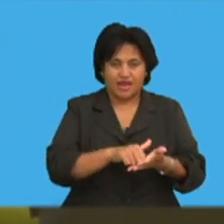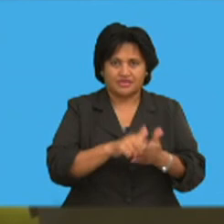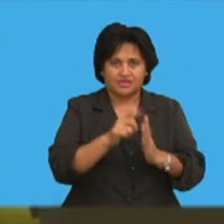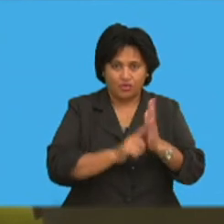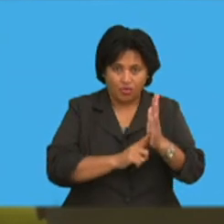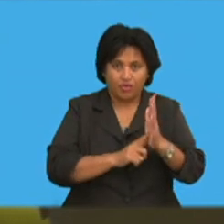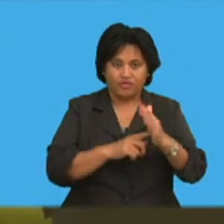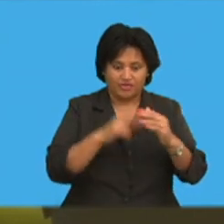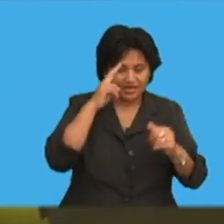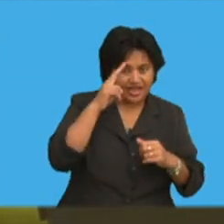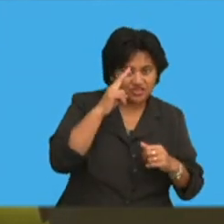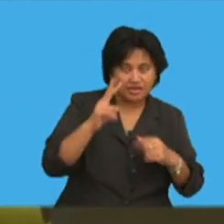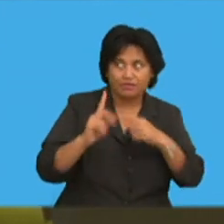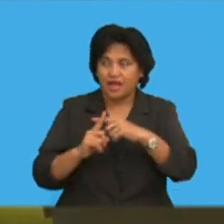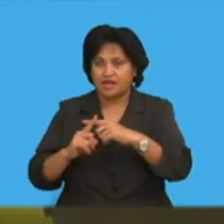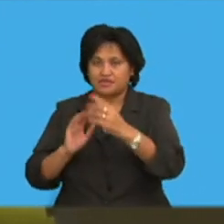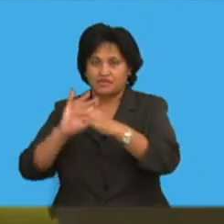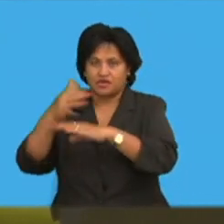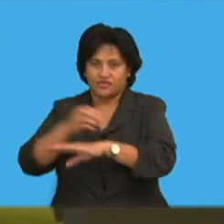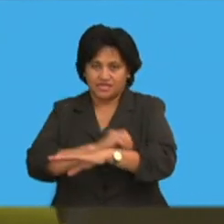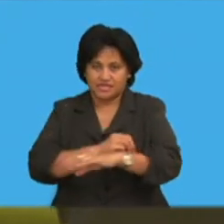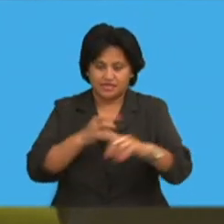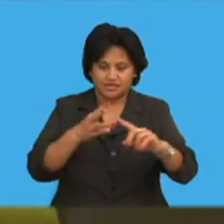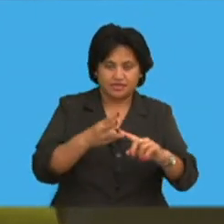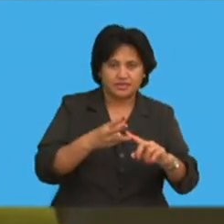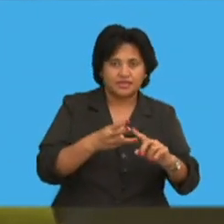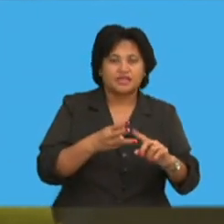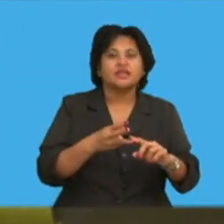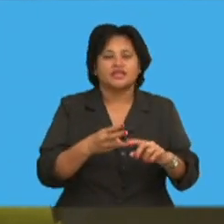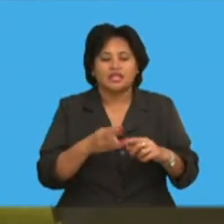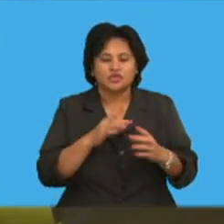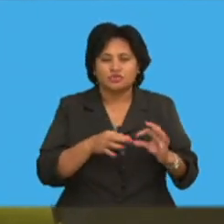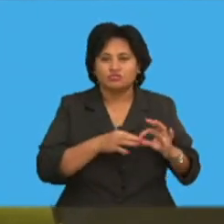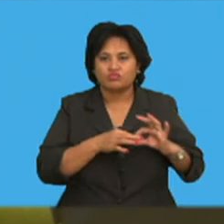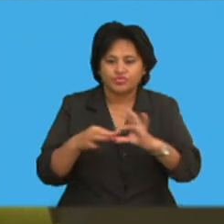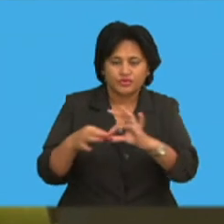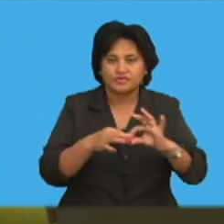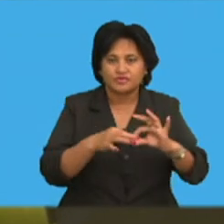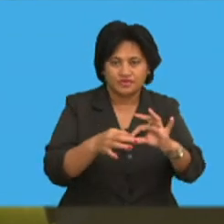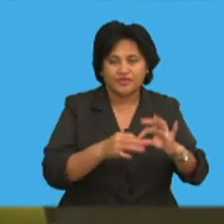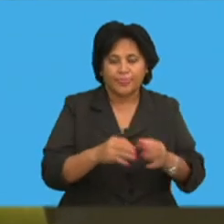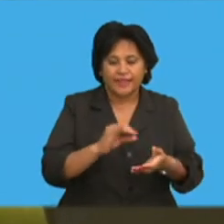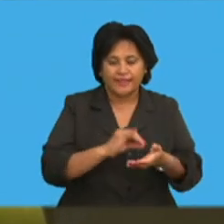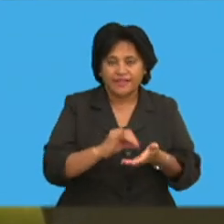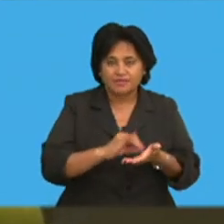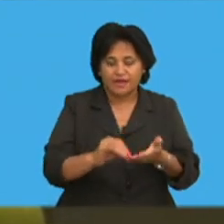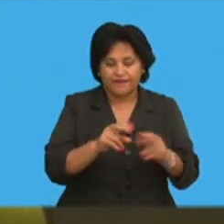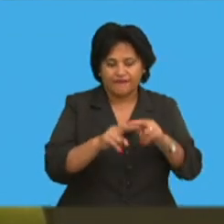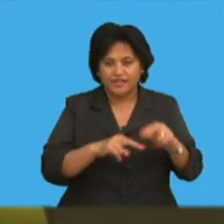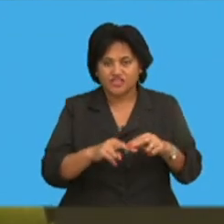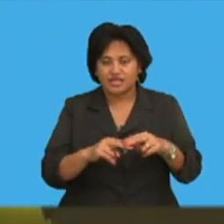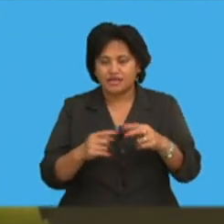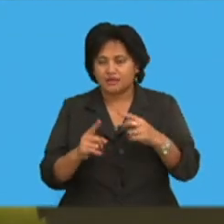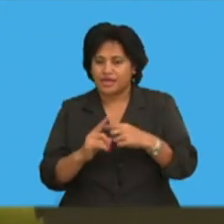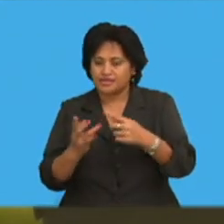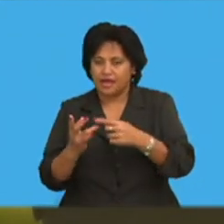foreign investors, and clearly defined roles with Investment Promotion Agency, that is Investment Fiji, and the regulatory agencies. Madam Speaker,